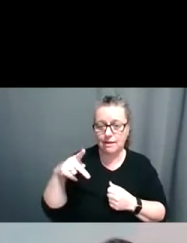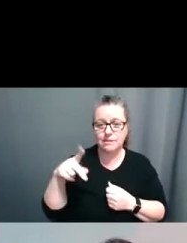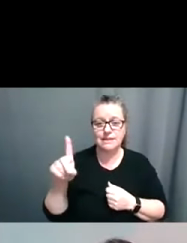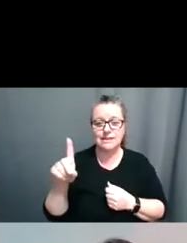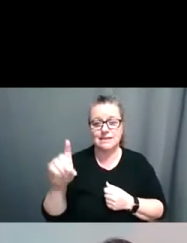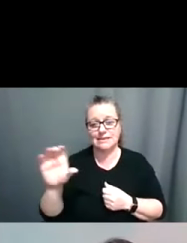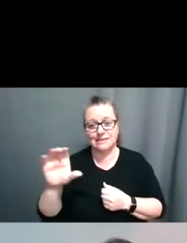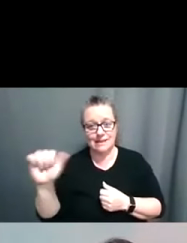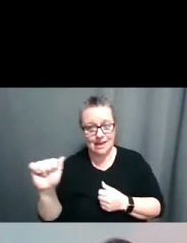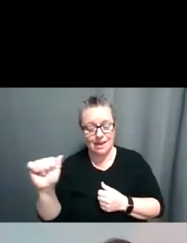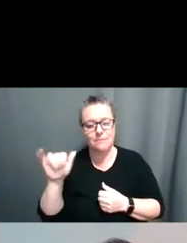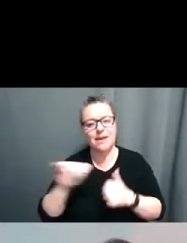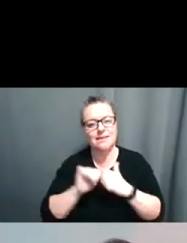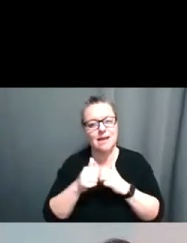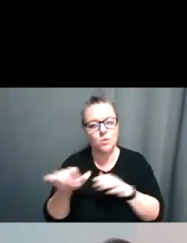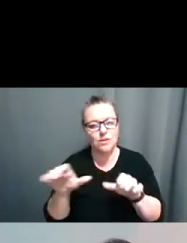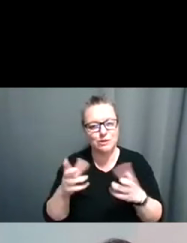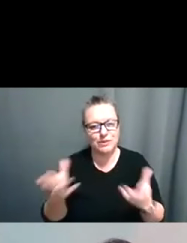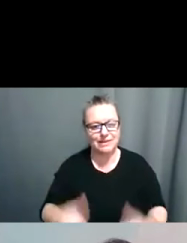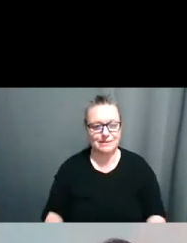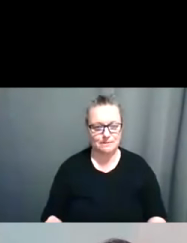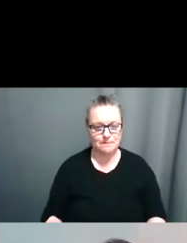It really is how we do lean.